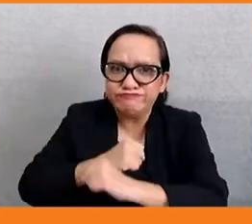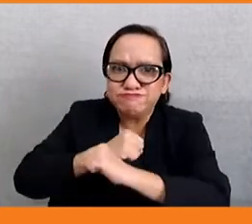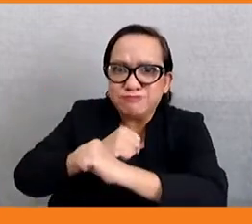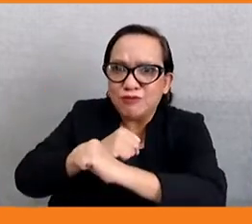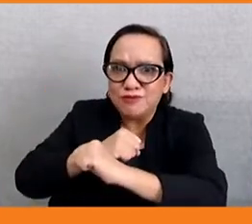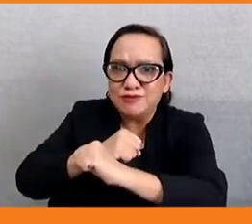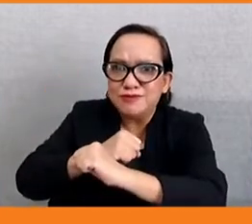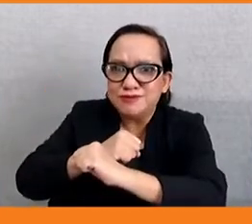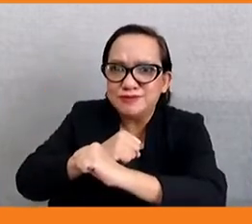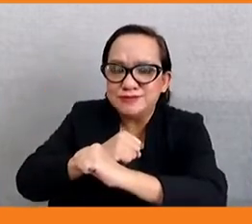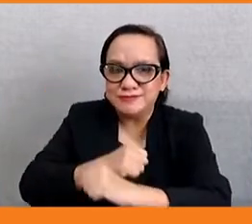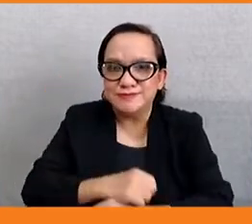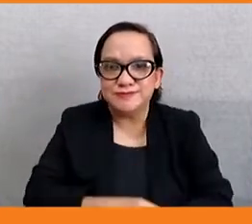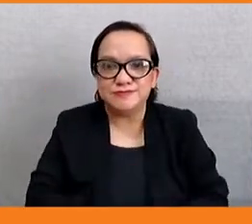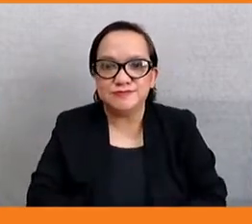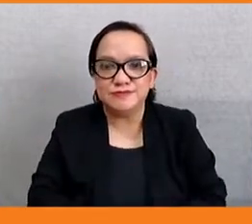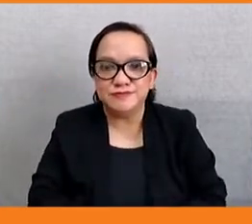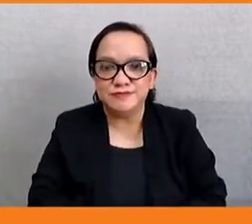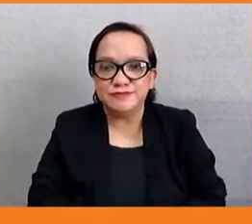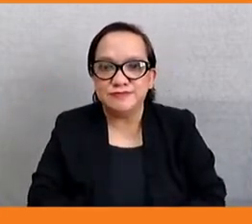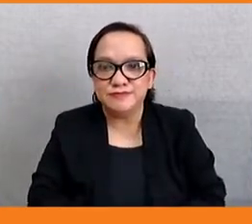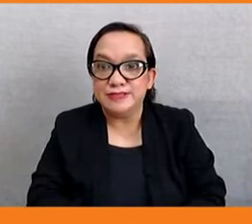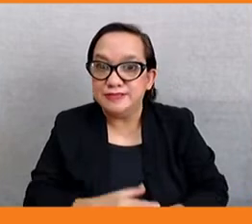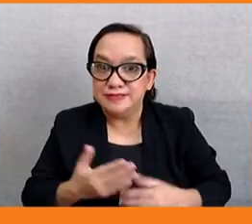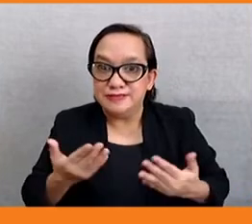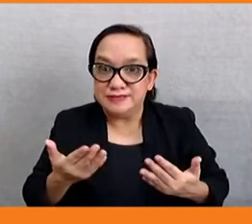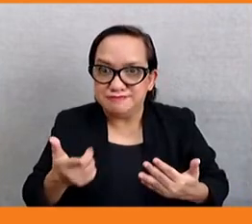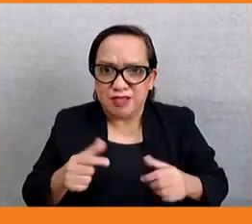to continuing our dialogue on these and other issues.